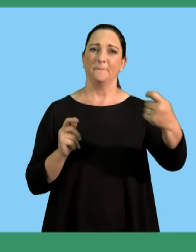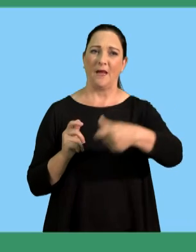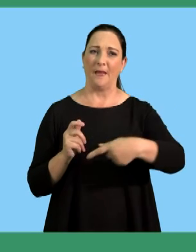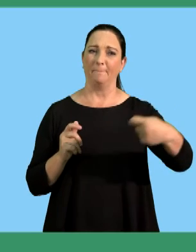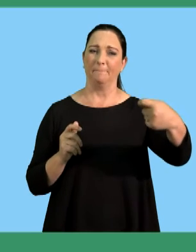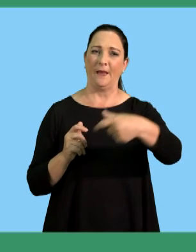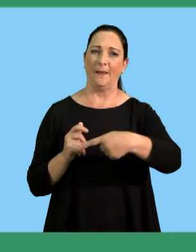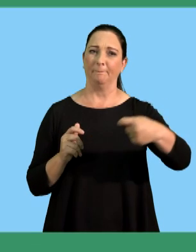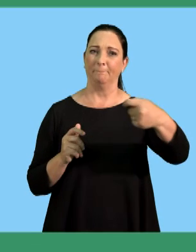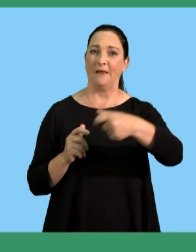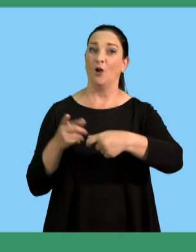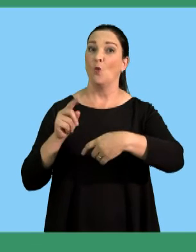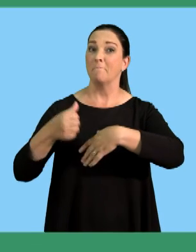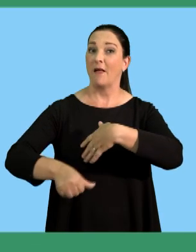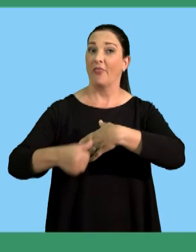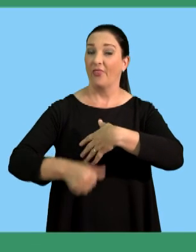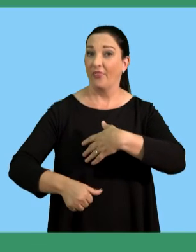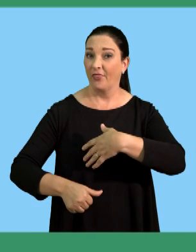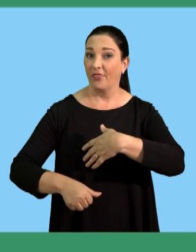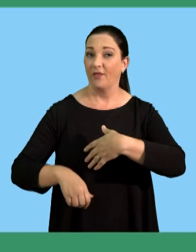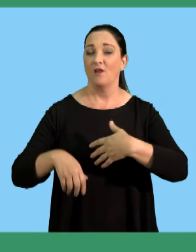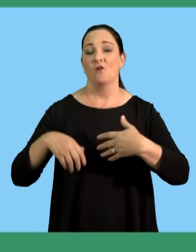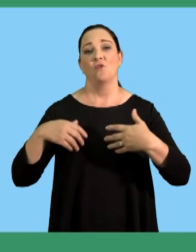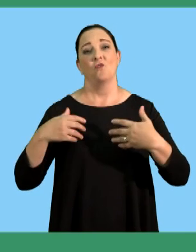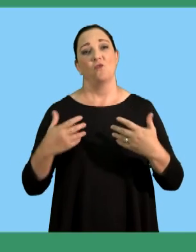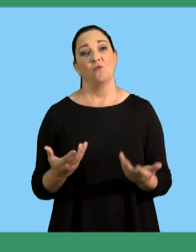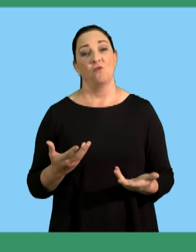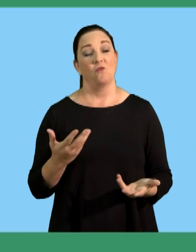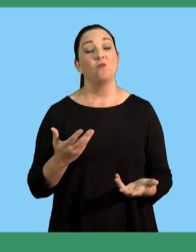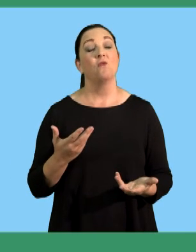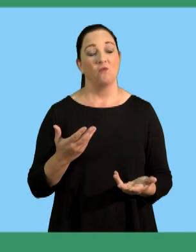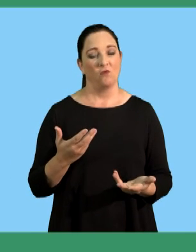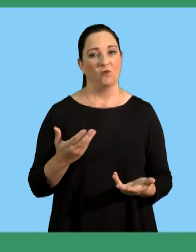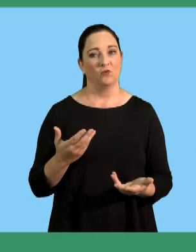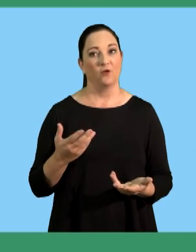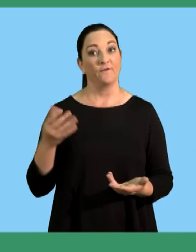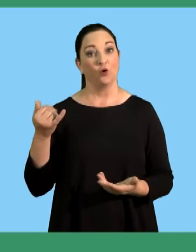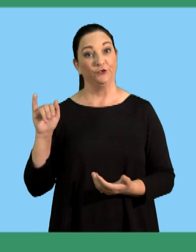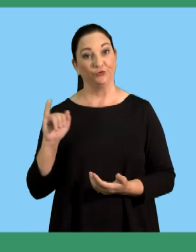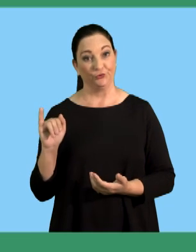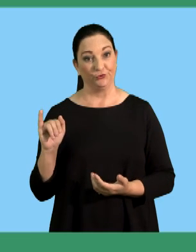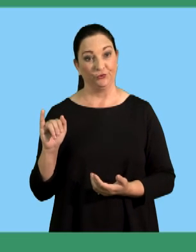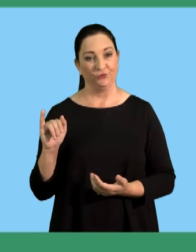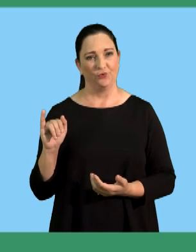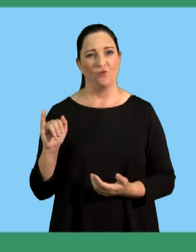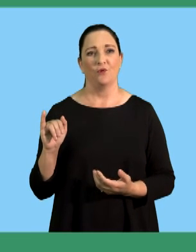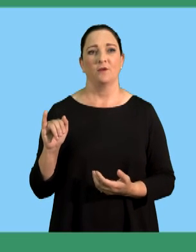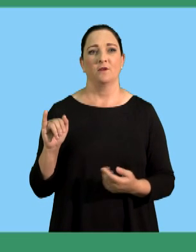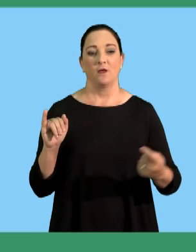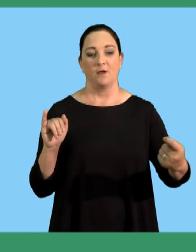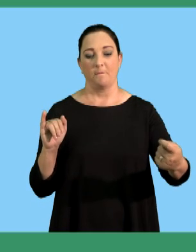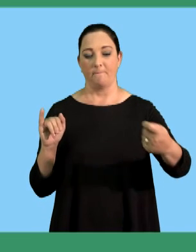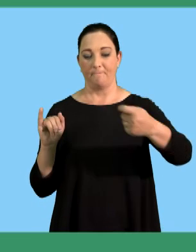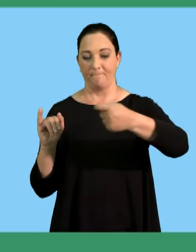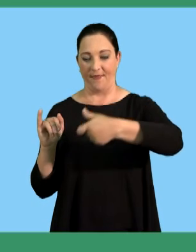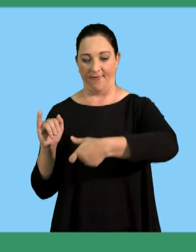be covered. So, this would be made in the form of monthly payments. This would be made in the form of